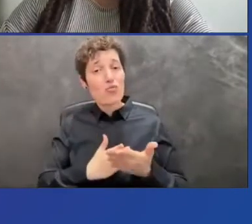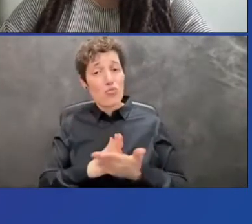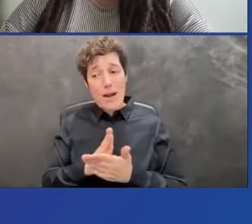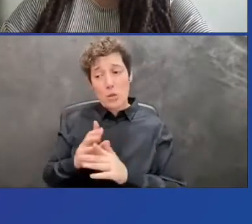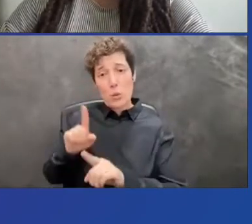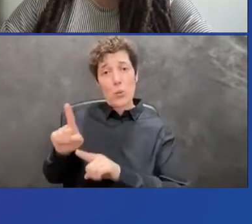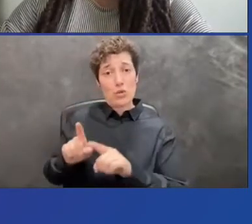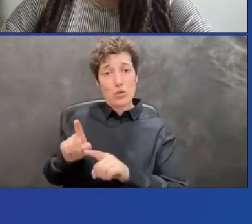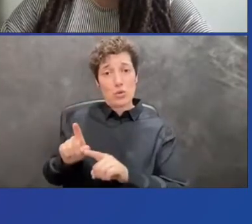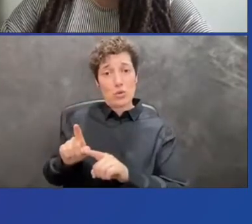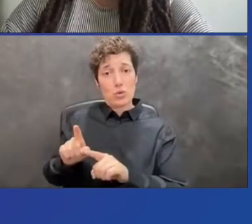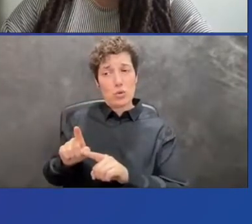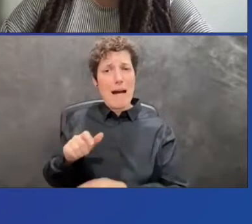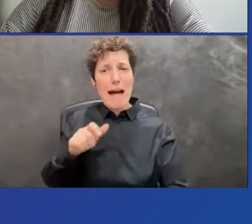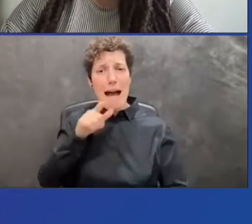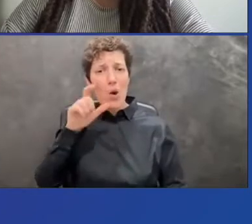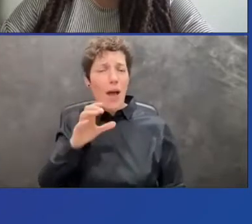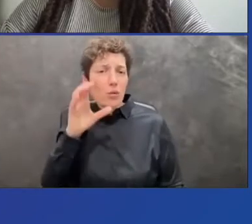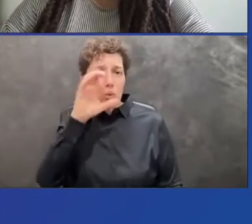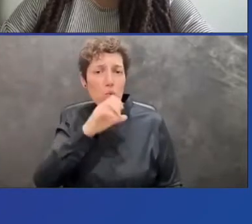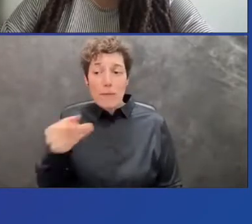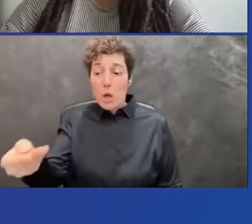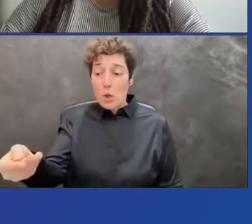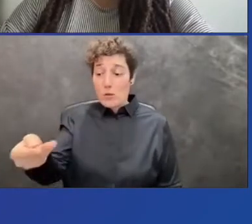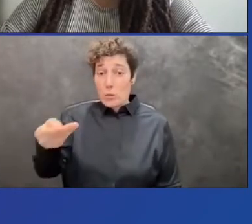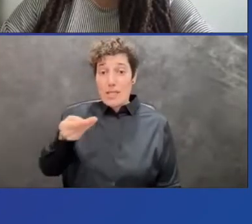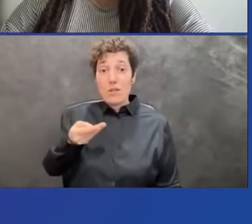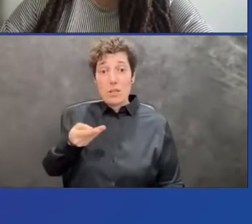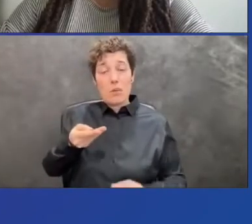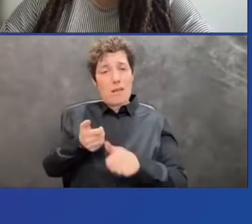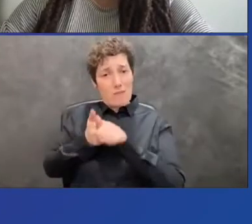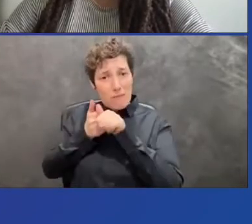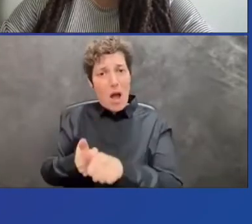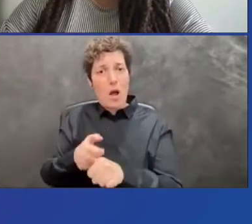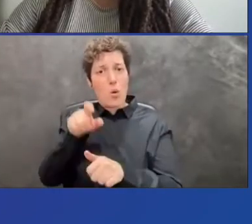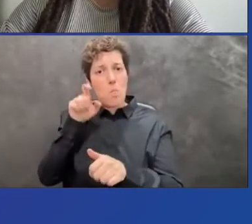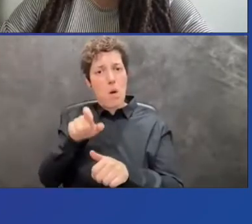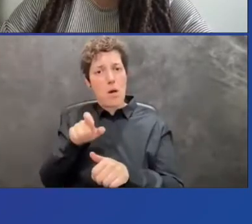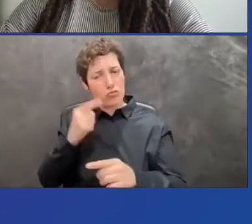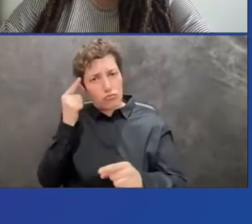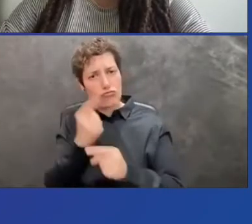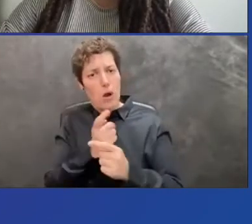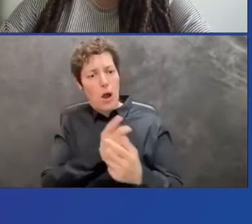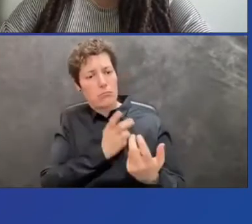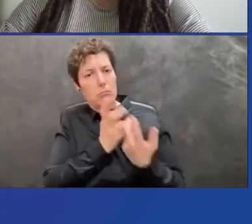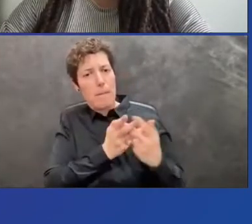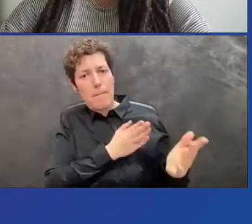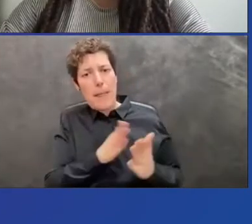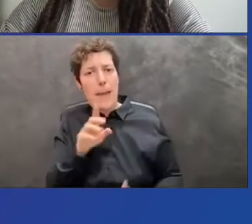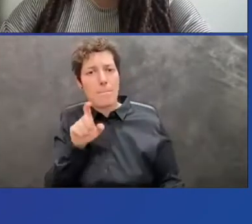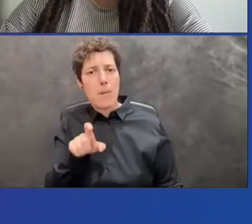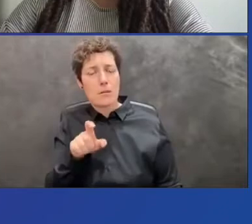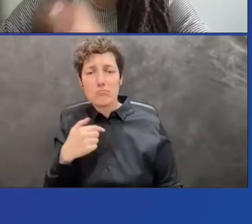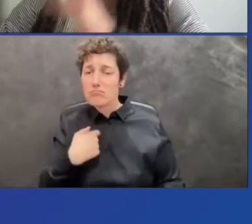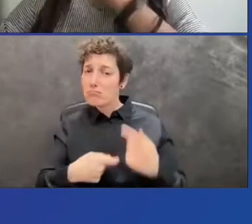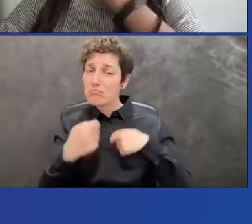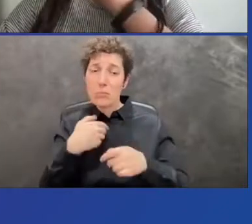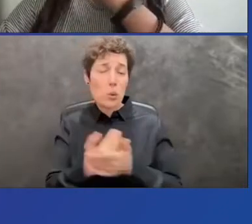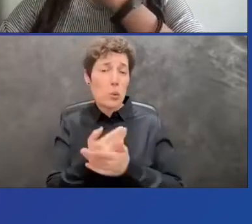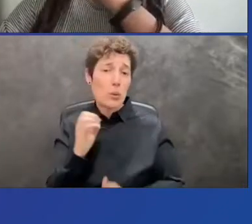me, that it is actually the right plan for the organization. And for there to